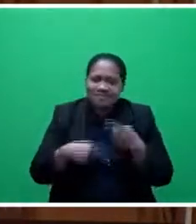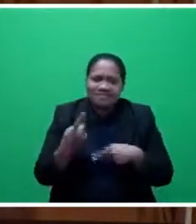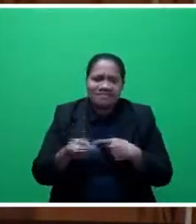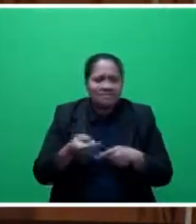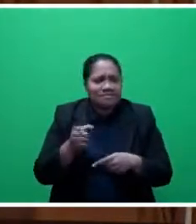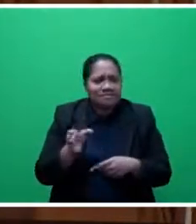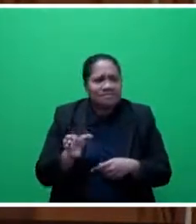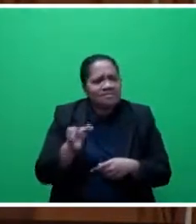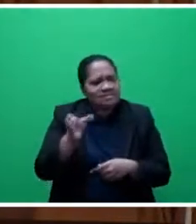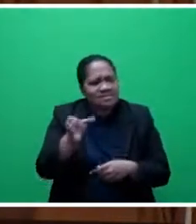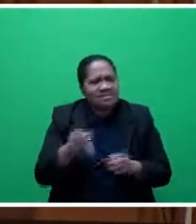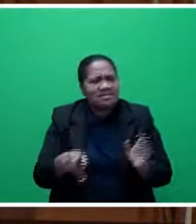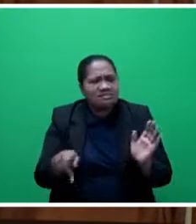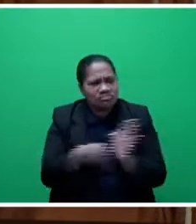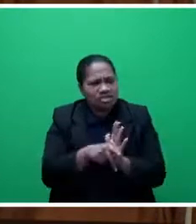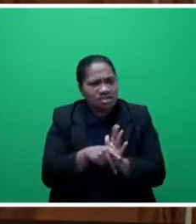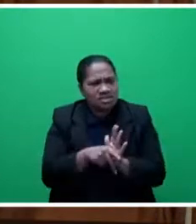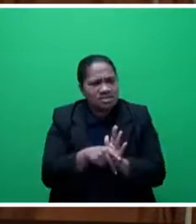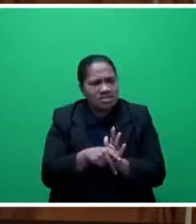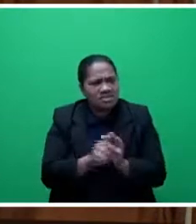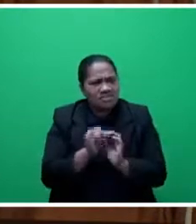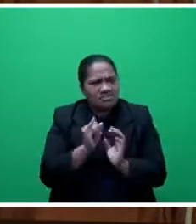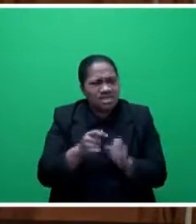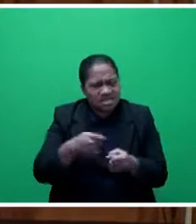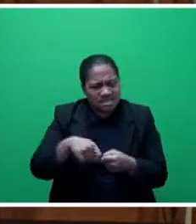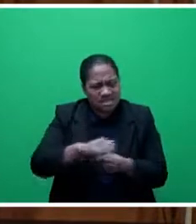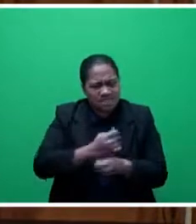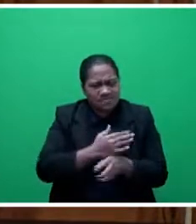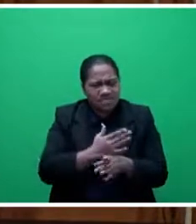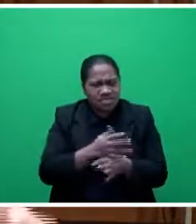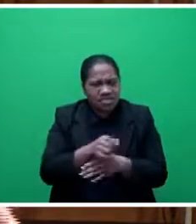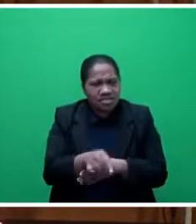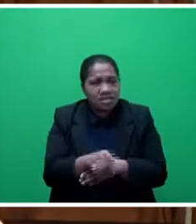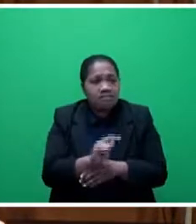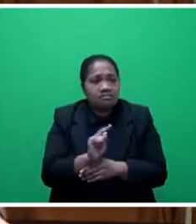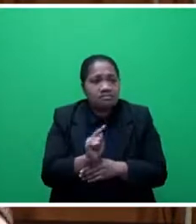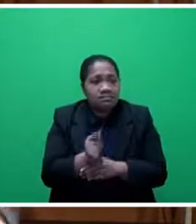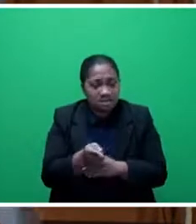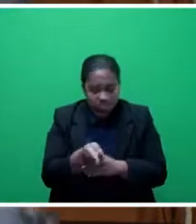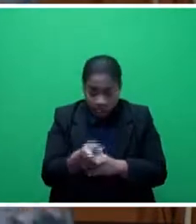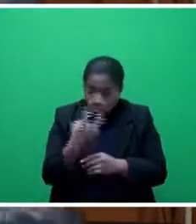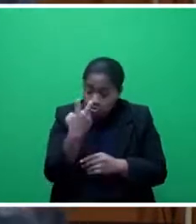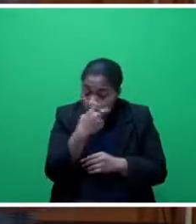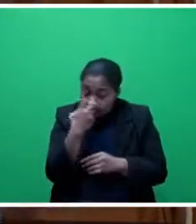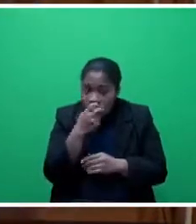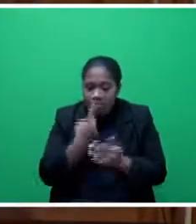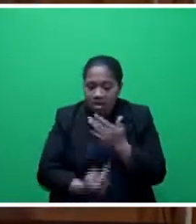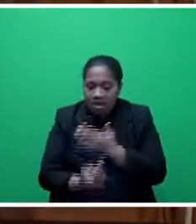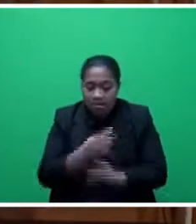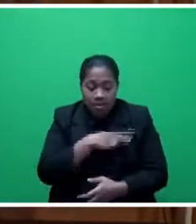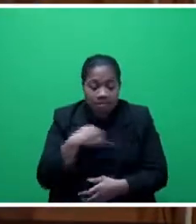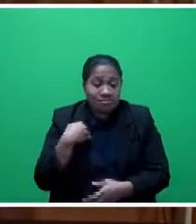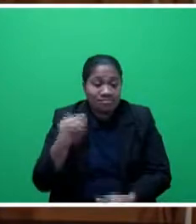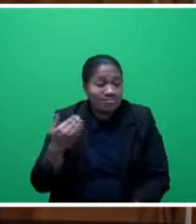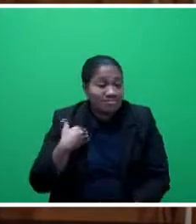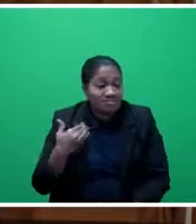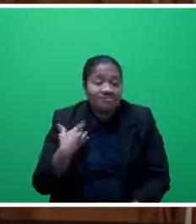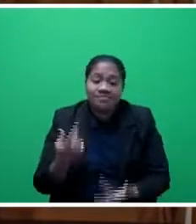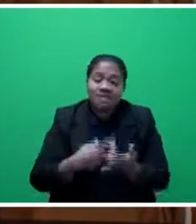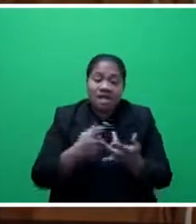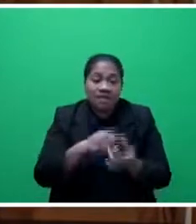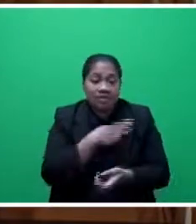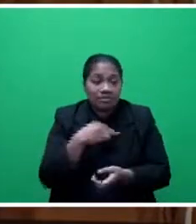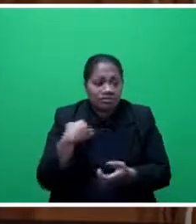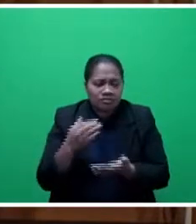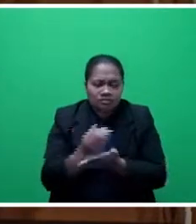the price of the bad tin fish will come in. But that's where the monitoring is taking place. Ministry of Health and the other Ministry of